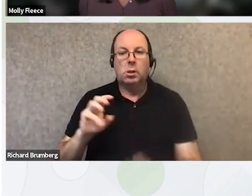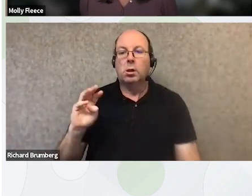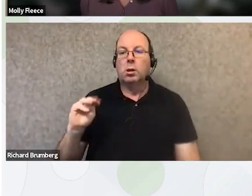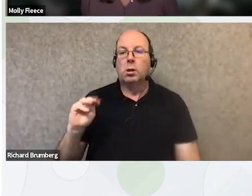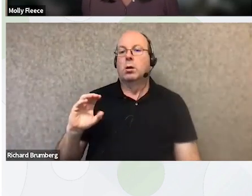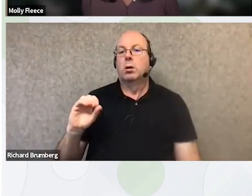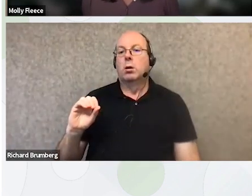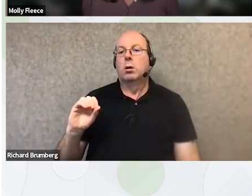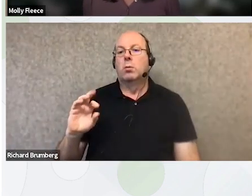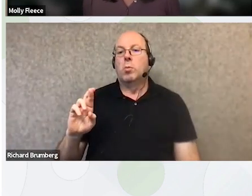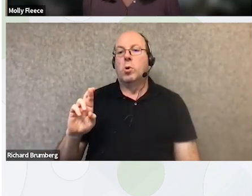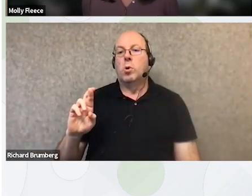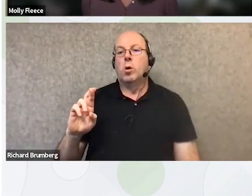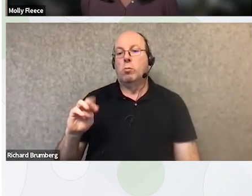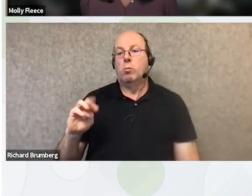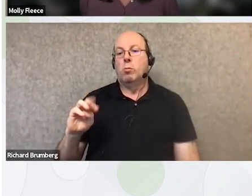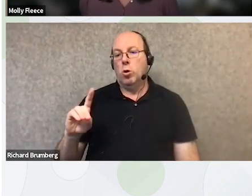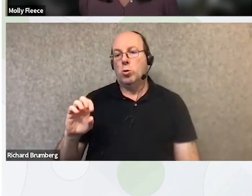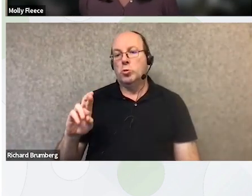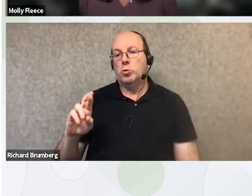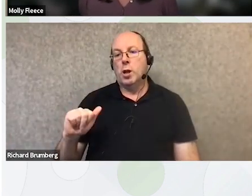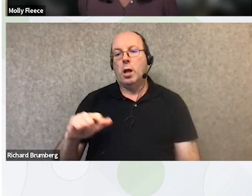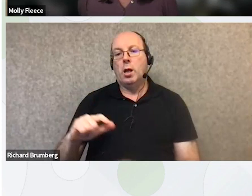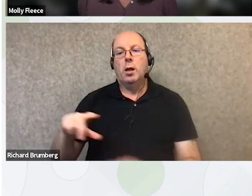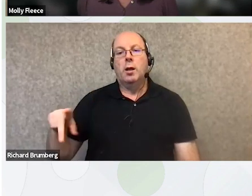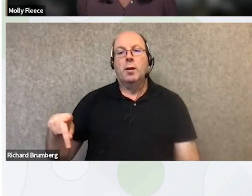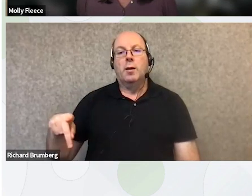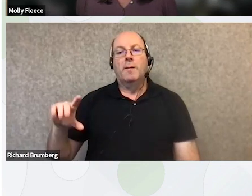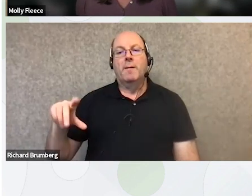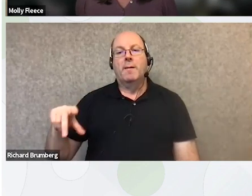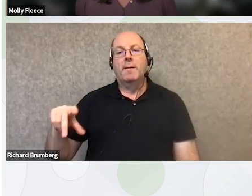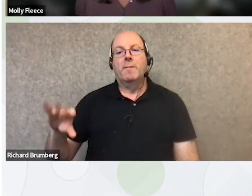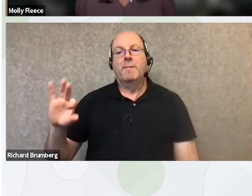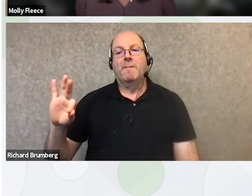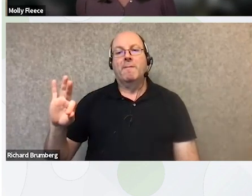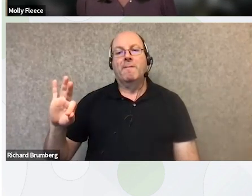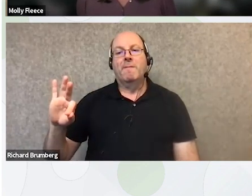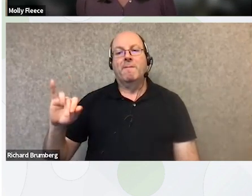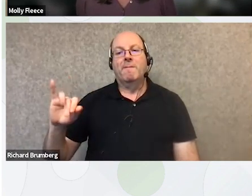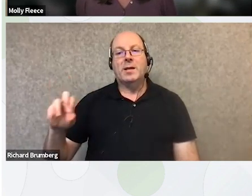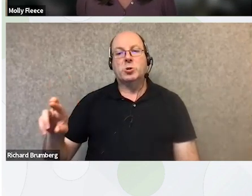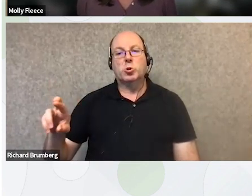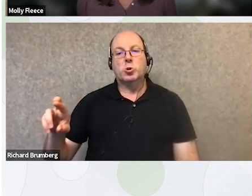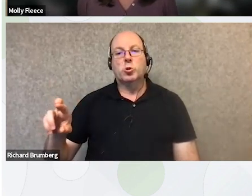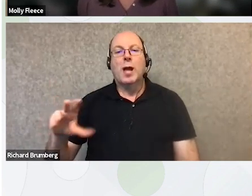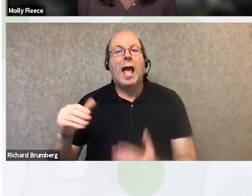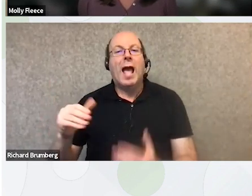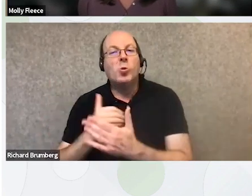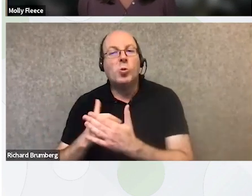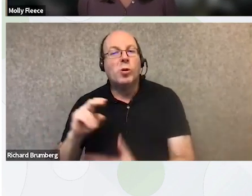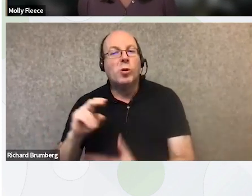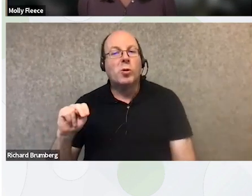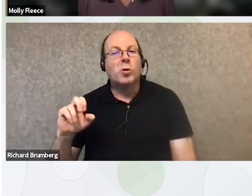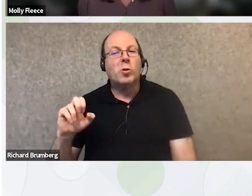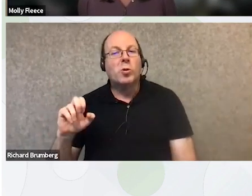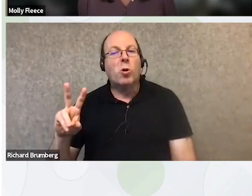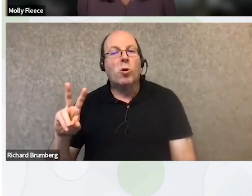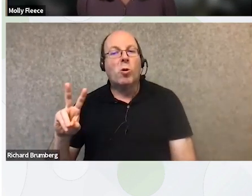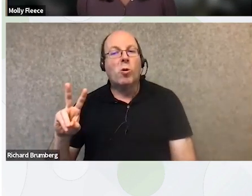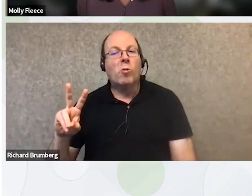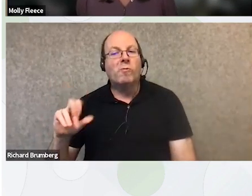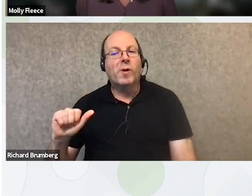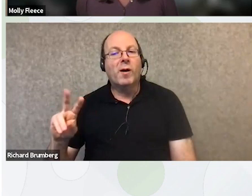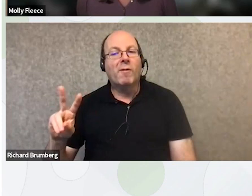Pfizer, as well as a new kid on the block, the Novavax, which is a protein subunit